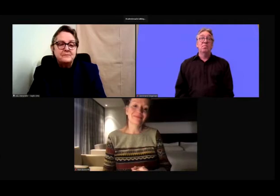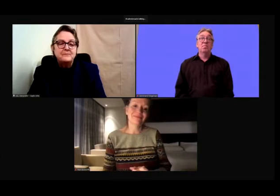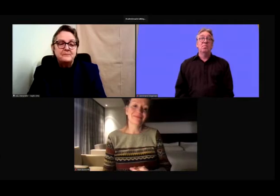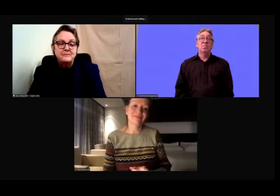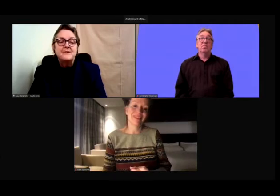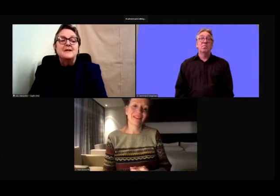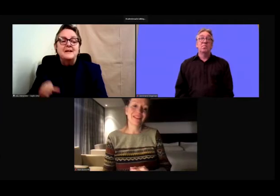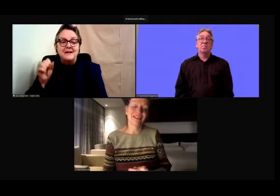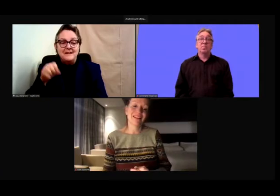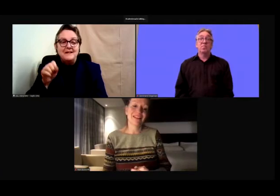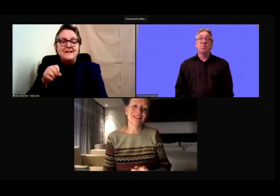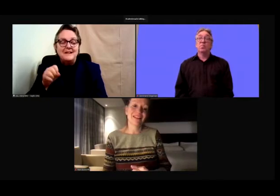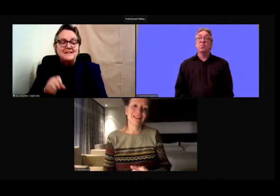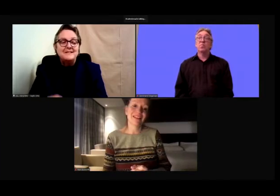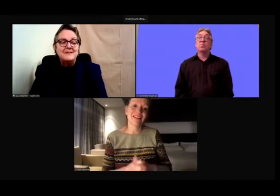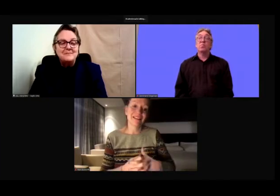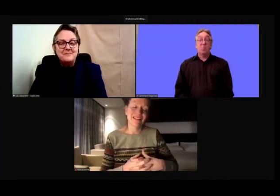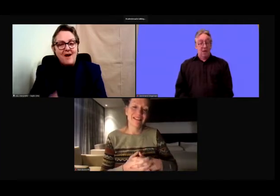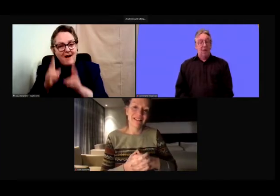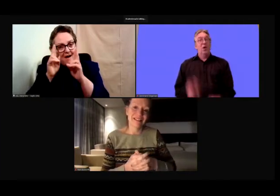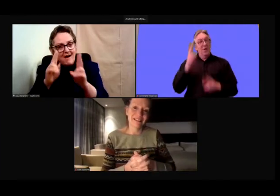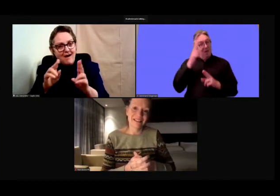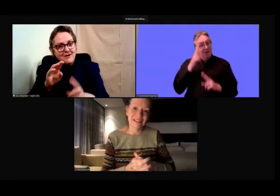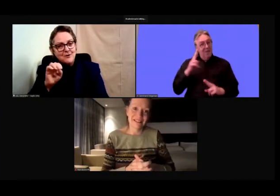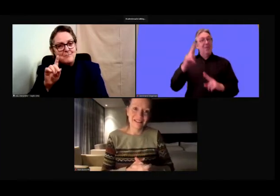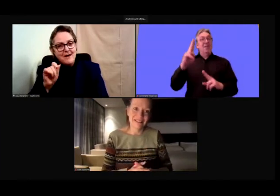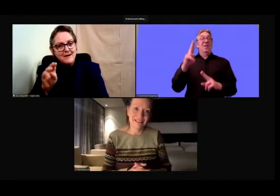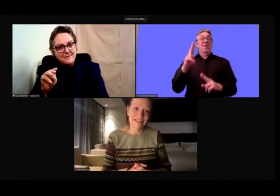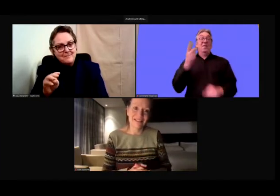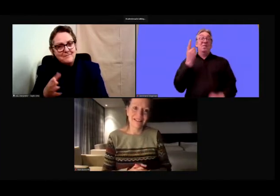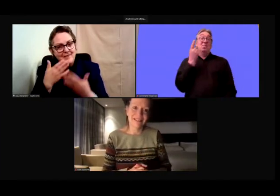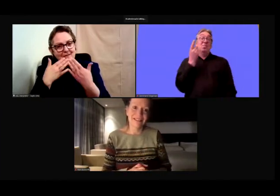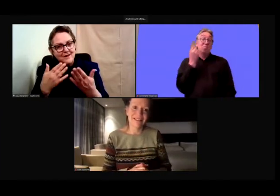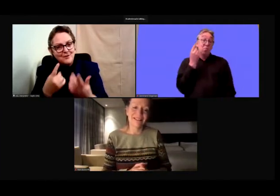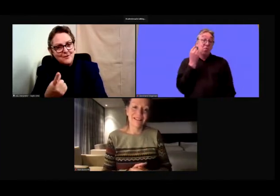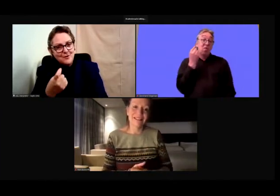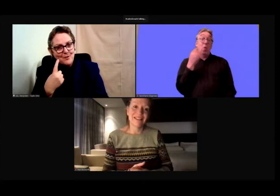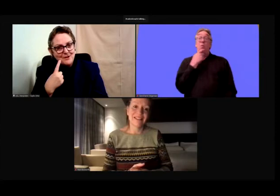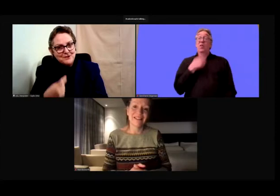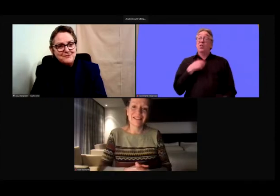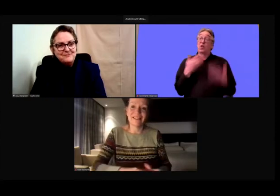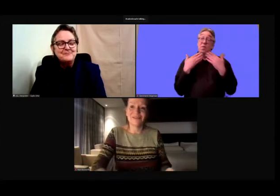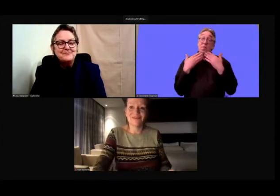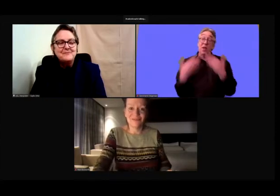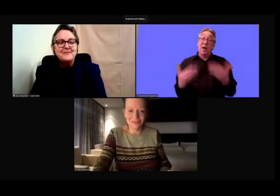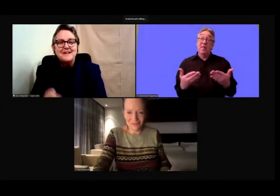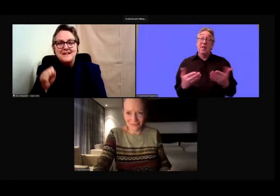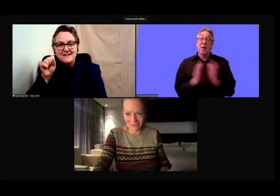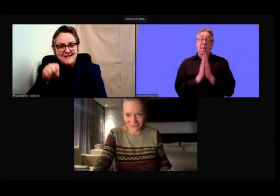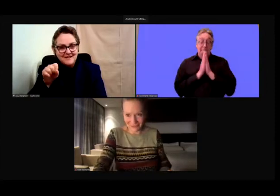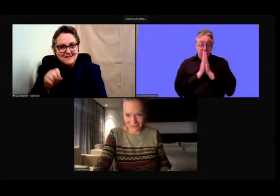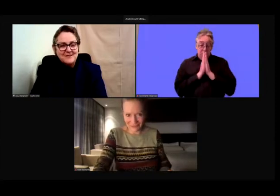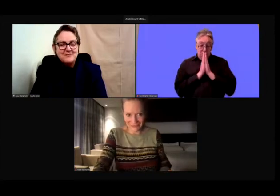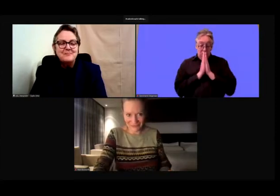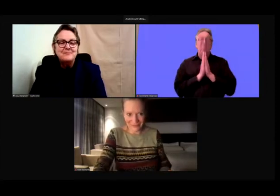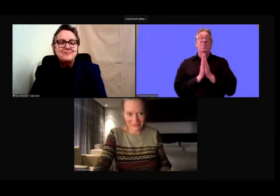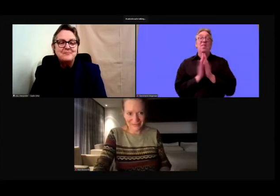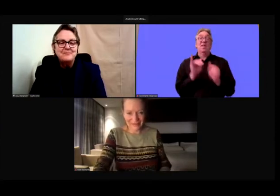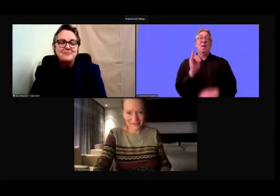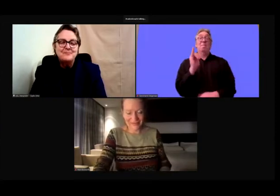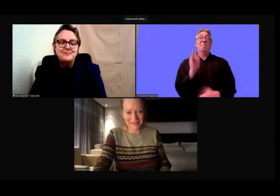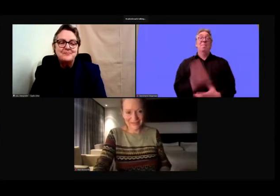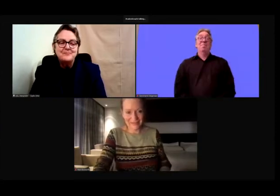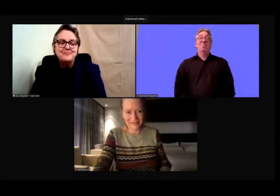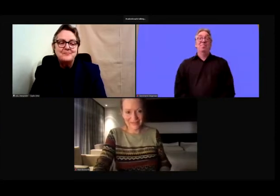Yeah, honored madam. Thank you. So, yes, I